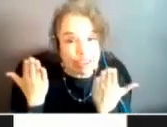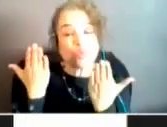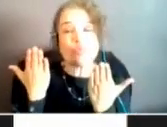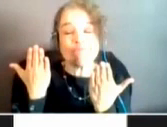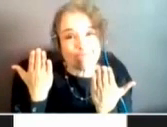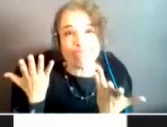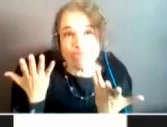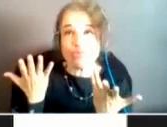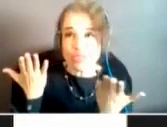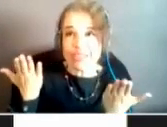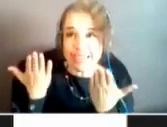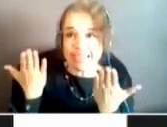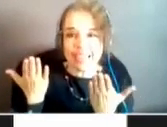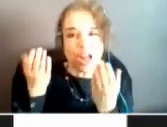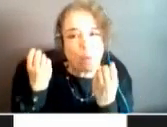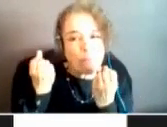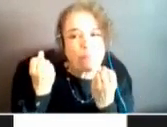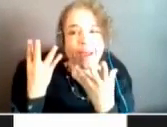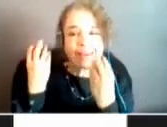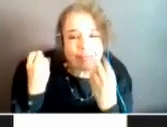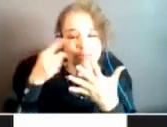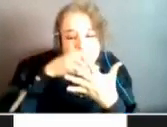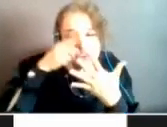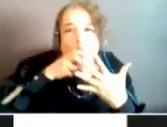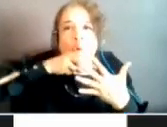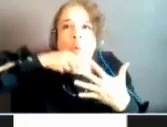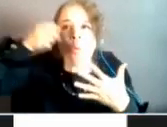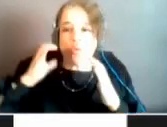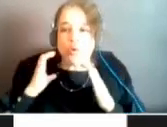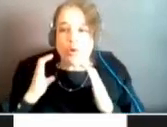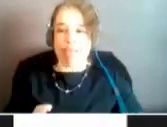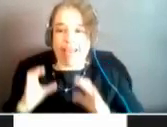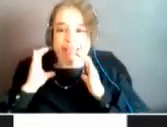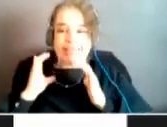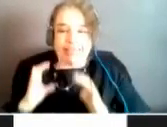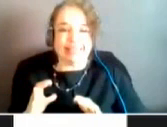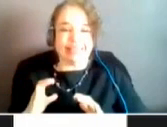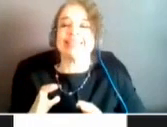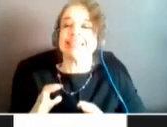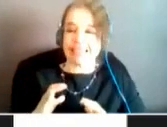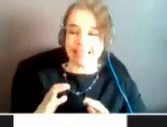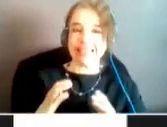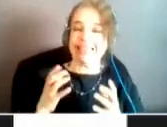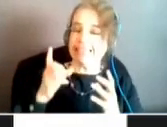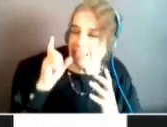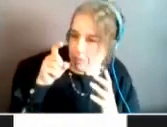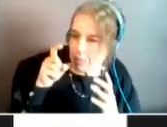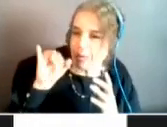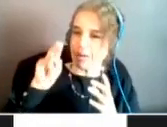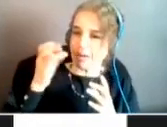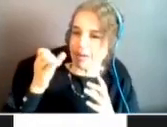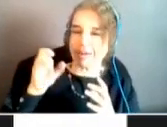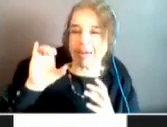know, many, many of our older clients are exhibiting, you know, a lot